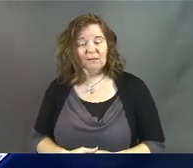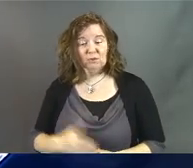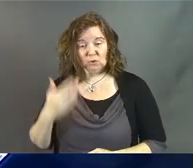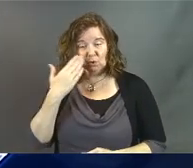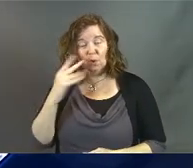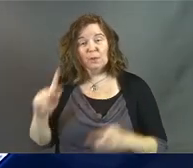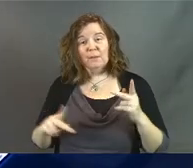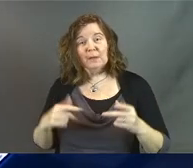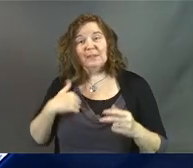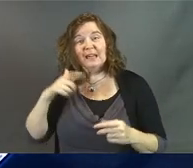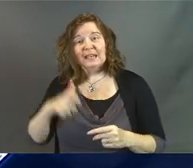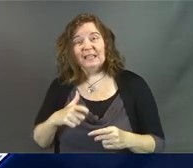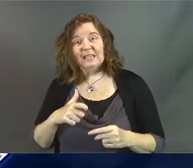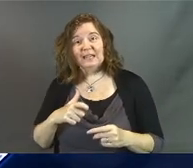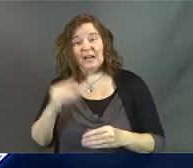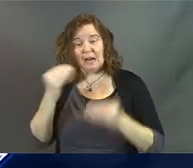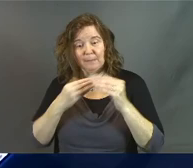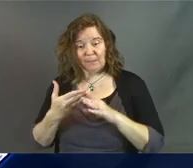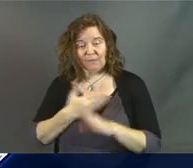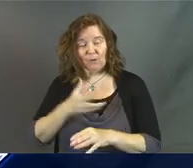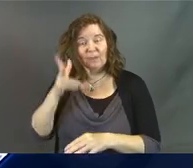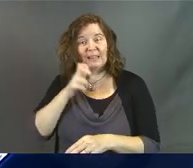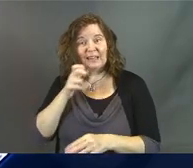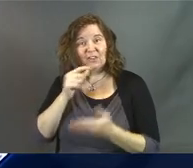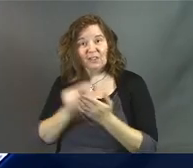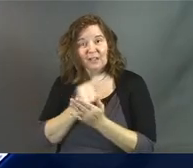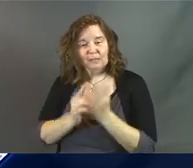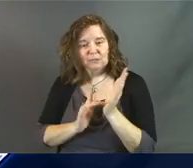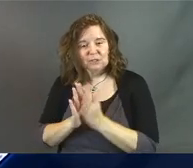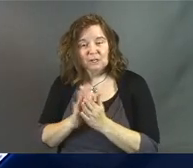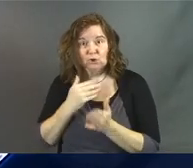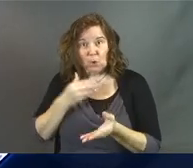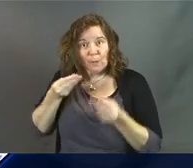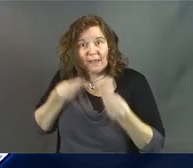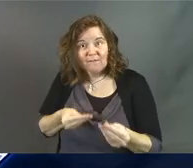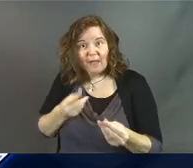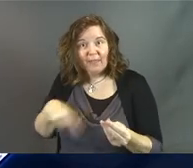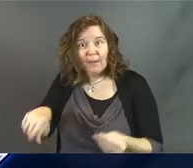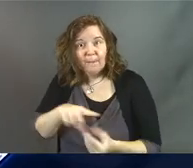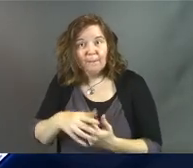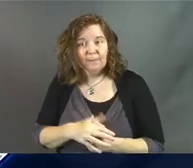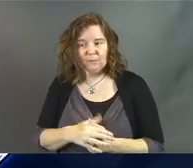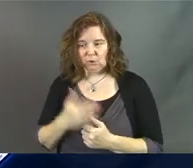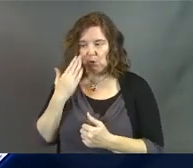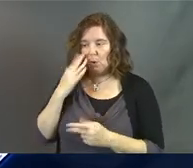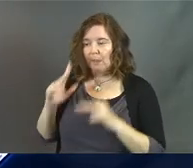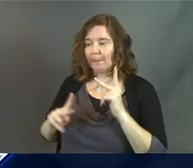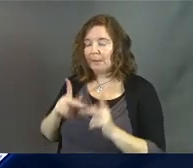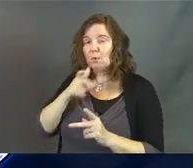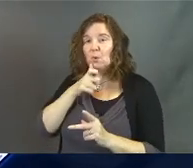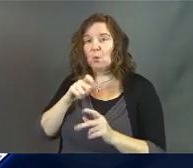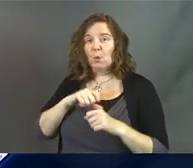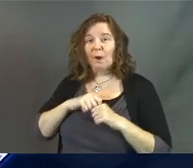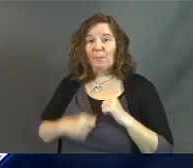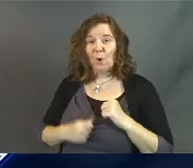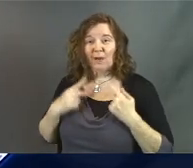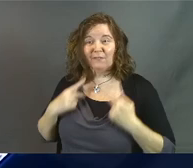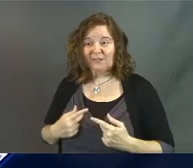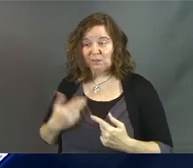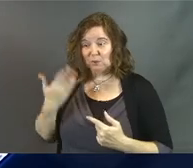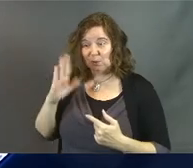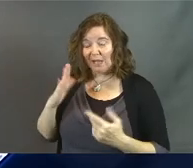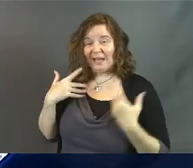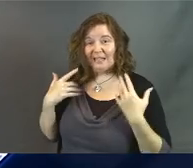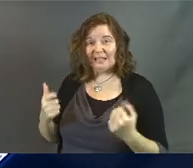Do you know there's people that needed a meal before they could hear the gospel of Jesus, and so he fed them? Do you know there's people who were broken physically, and